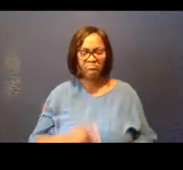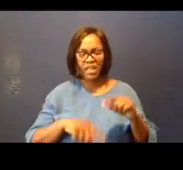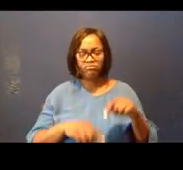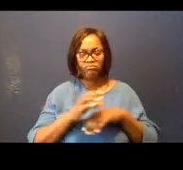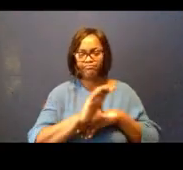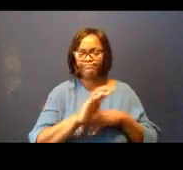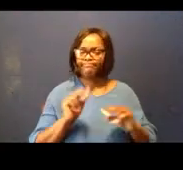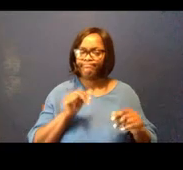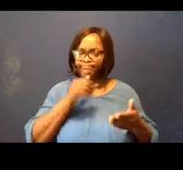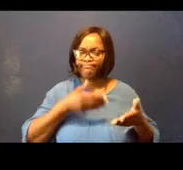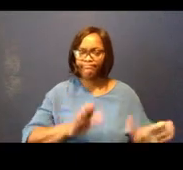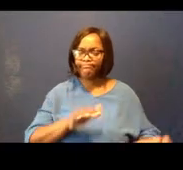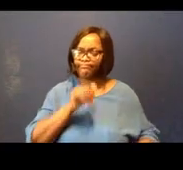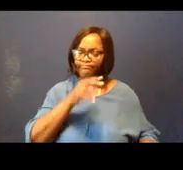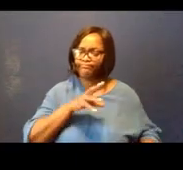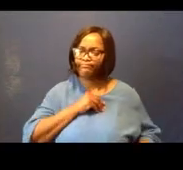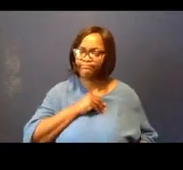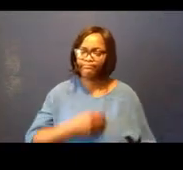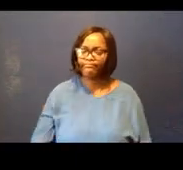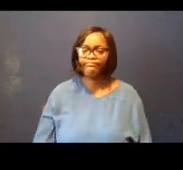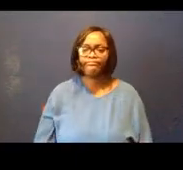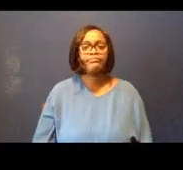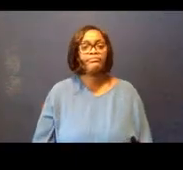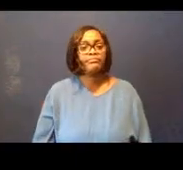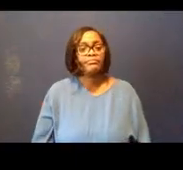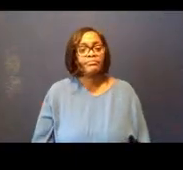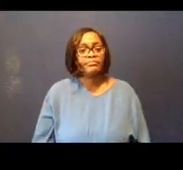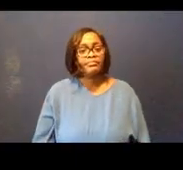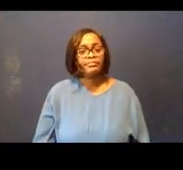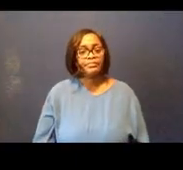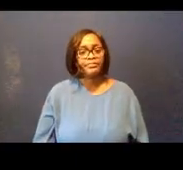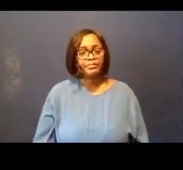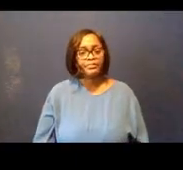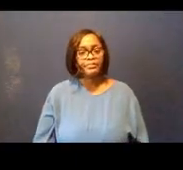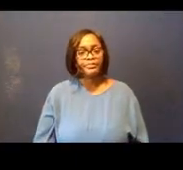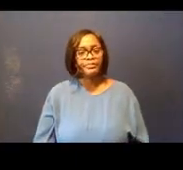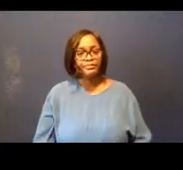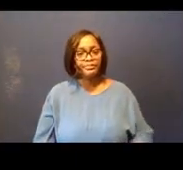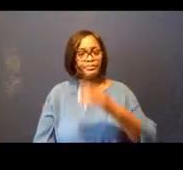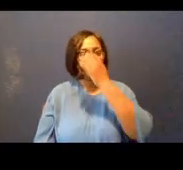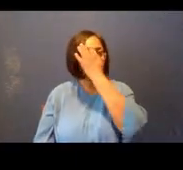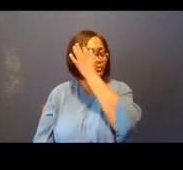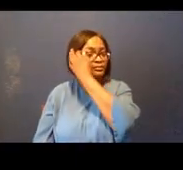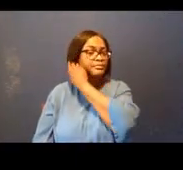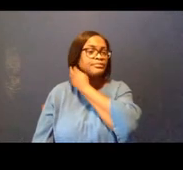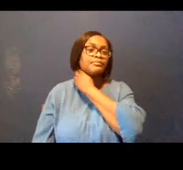5% handicap accessible. But now,